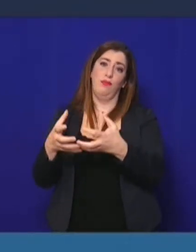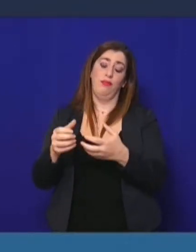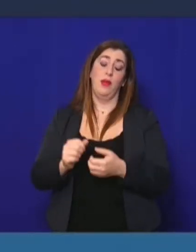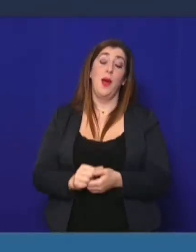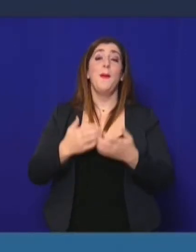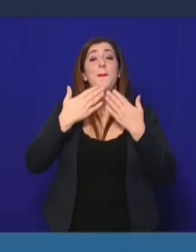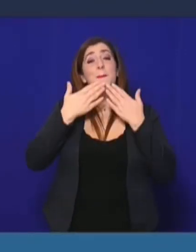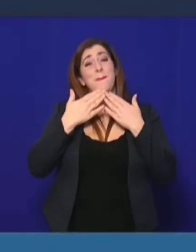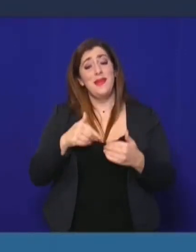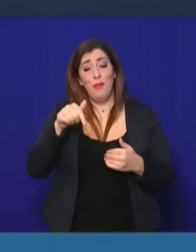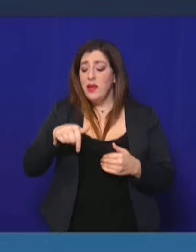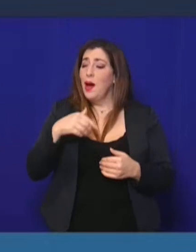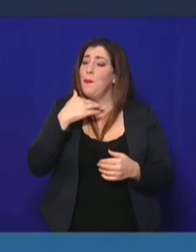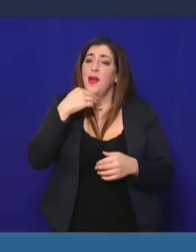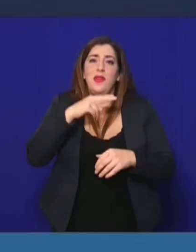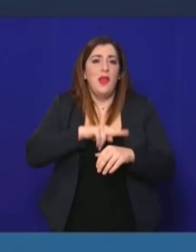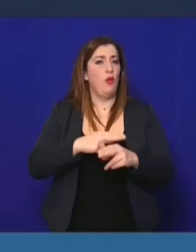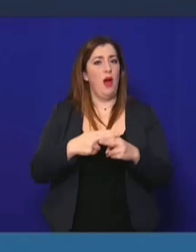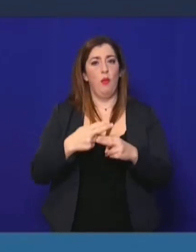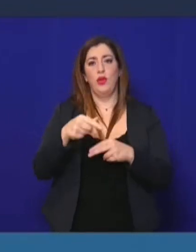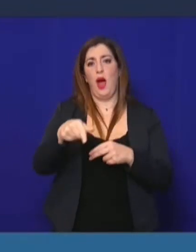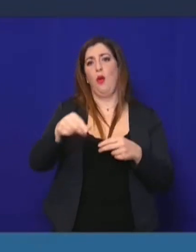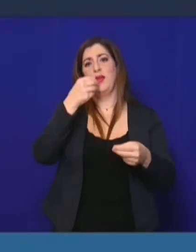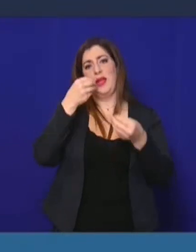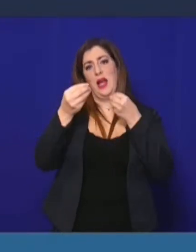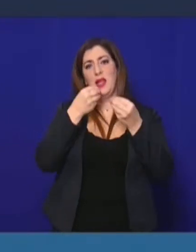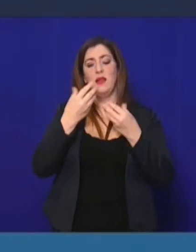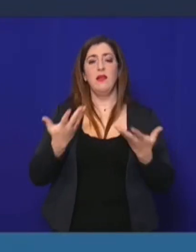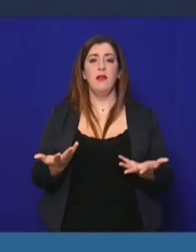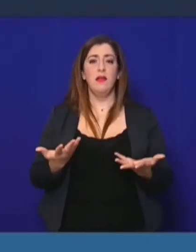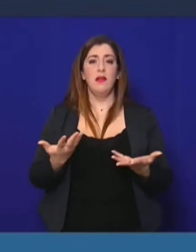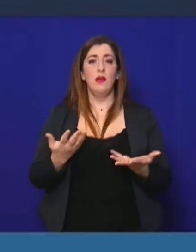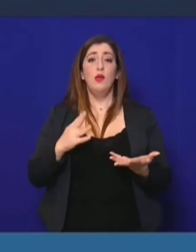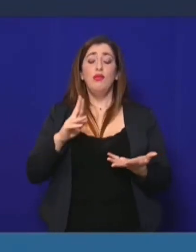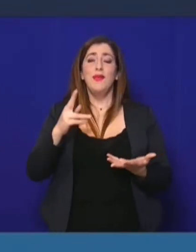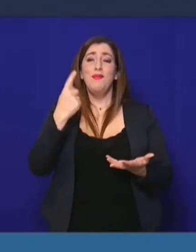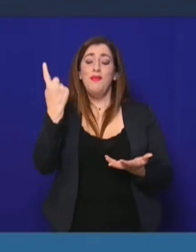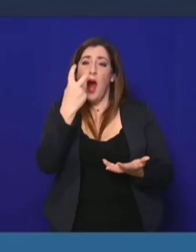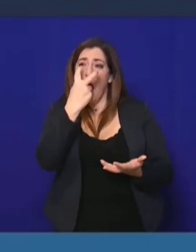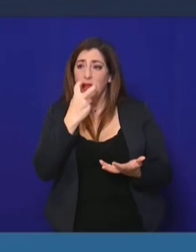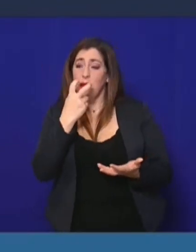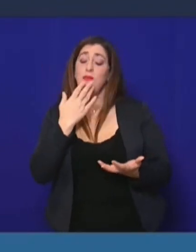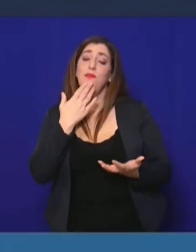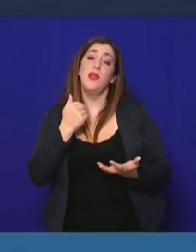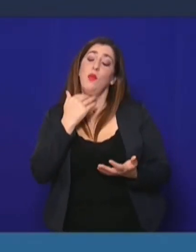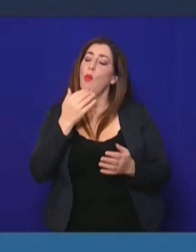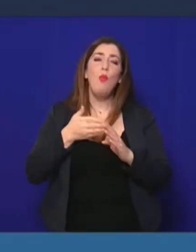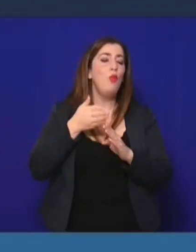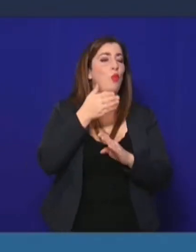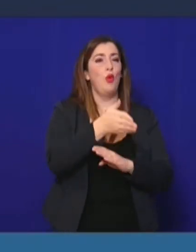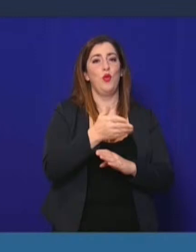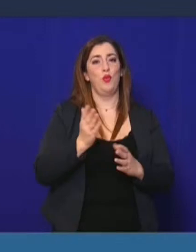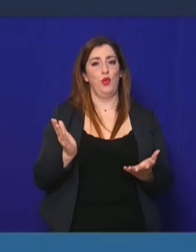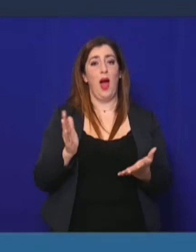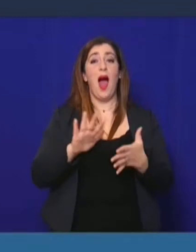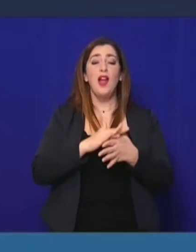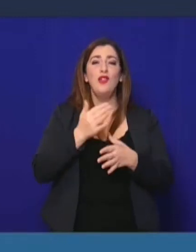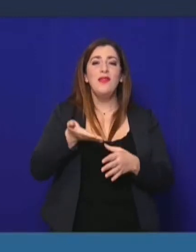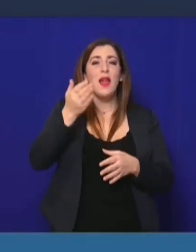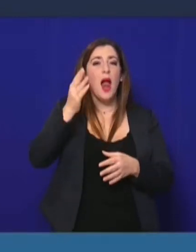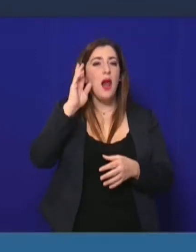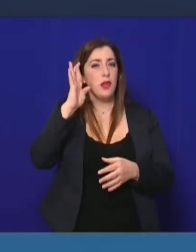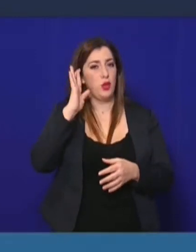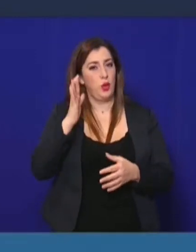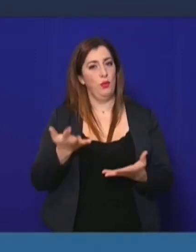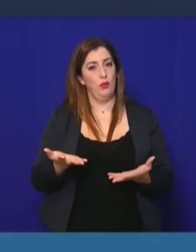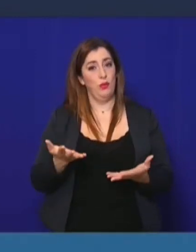dawn l-ikliet speċjalment ninvolvu lill-anzjani għax hemmhekk inkunu qegħdin impoġġuhom f'riskju. Sa issa dawn jinstabu f'qagħda stabbli,